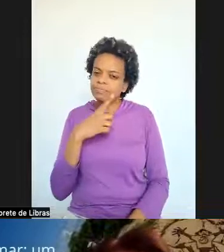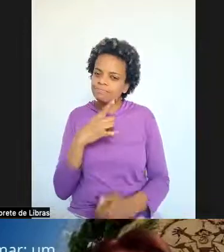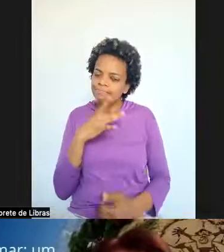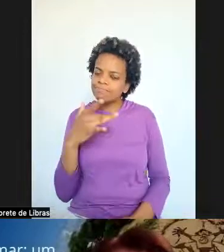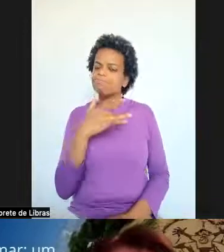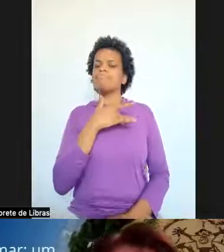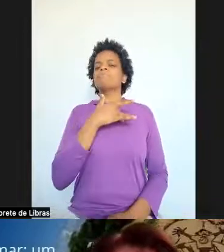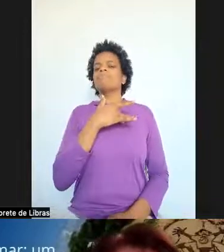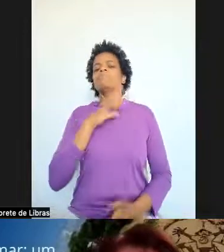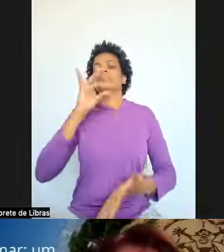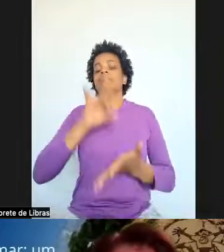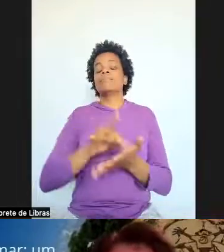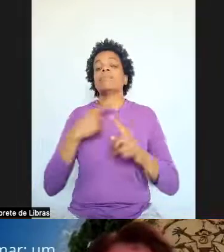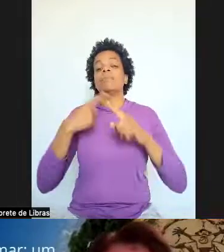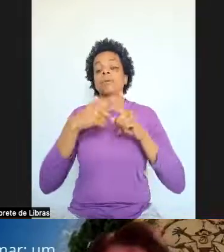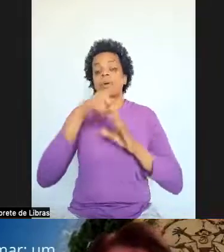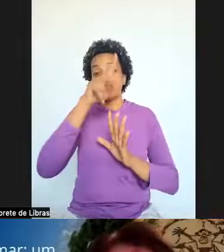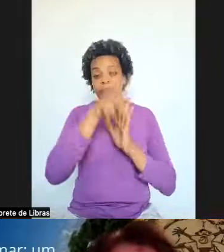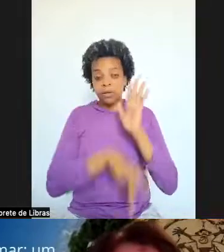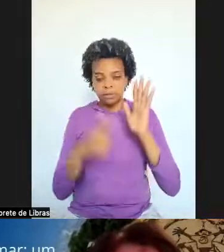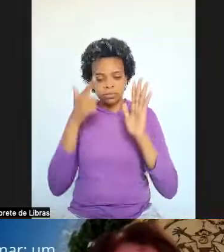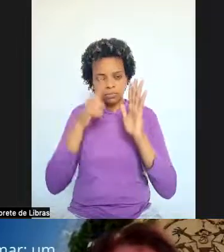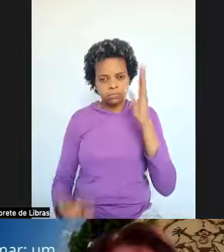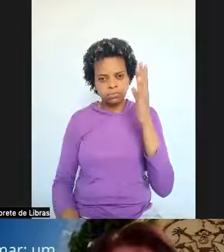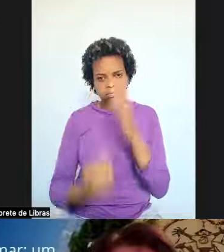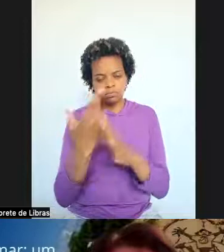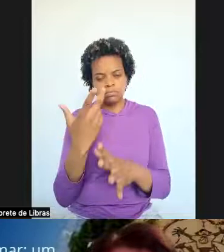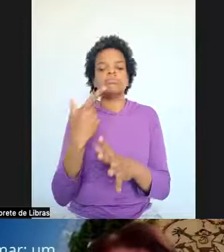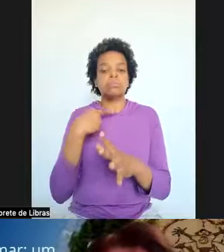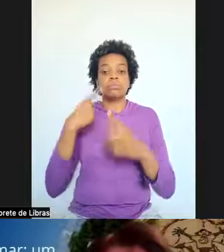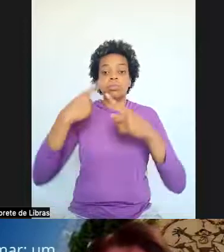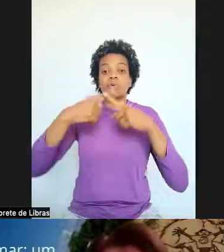our hearts deeply because all these projects